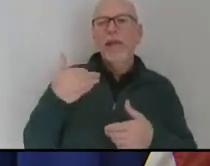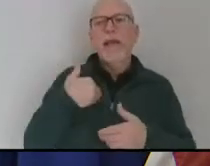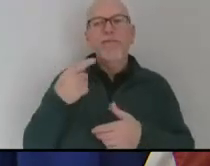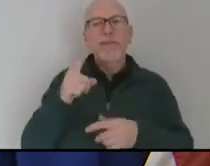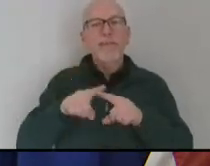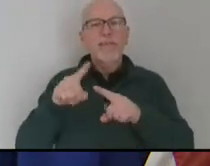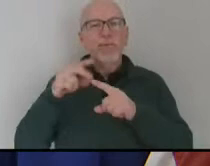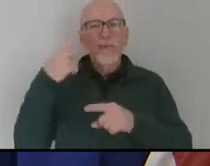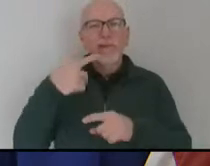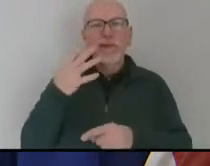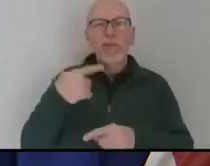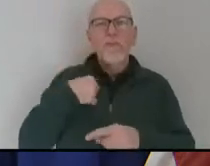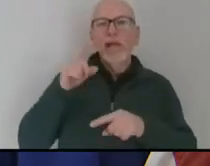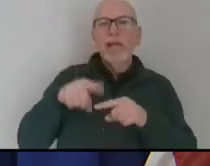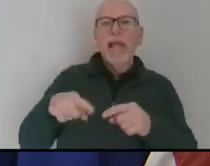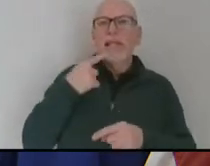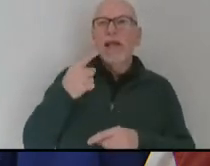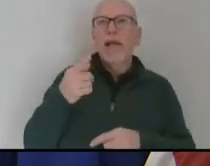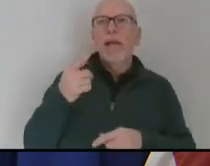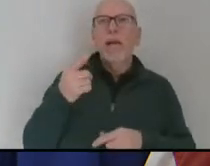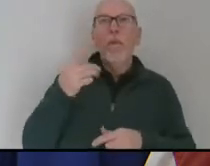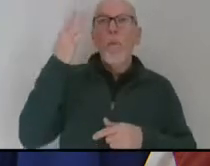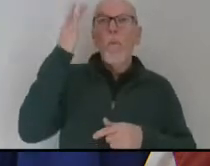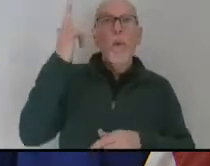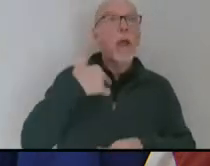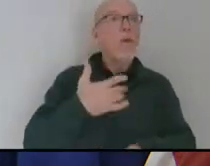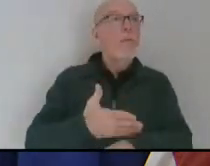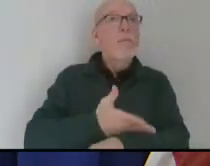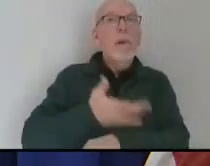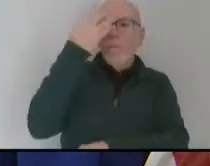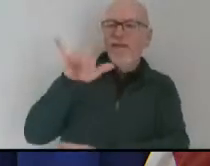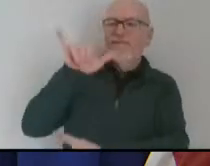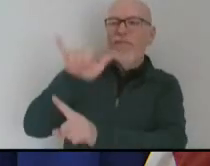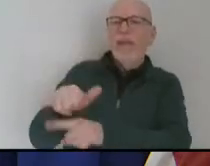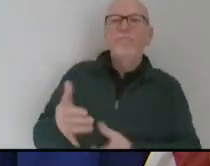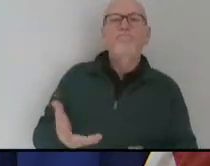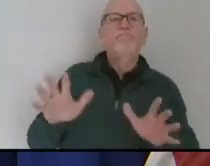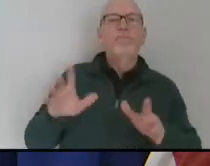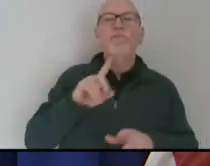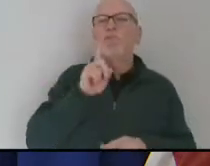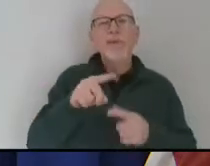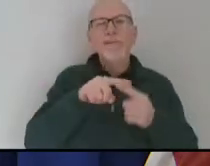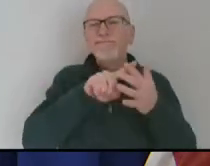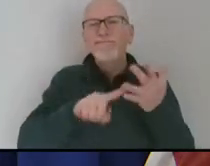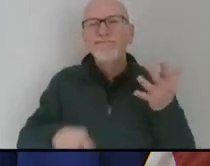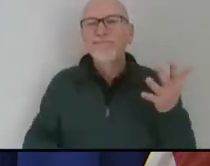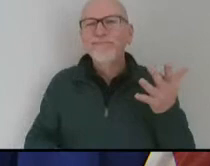don't want to say this is, the only reason why we're improving, because it's a whole host of things,